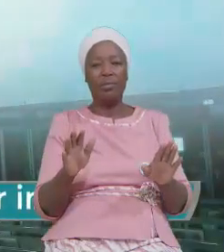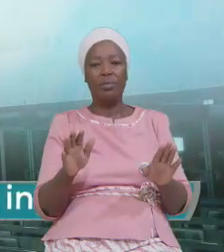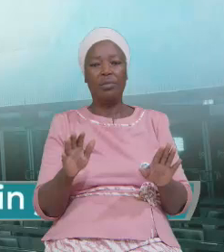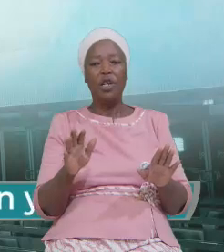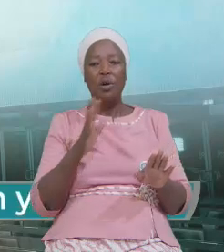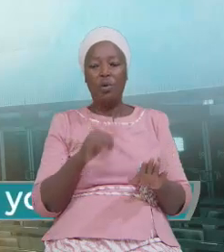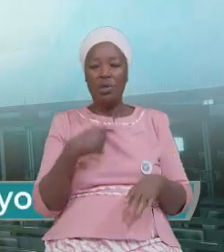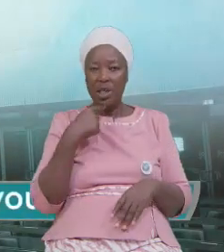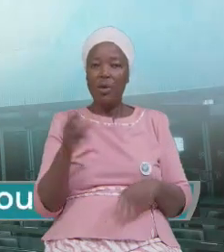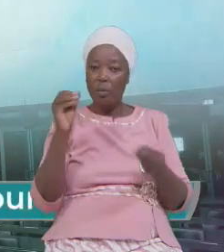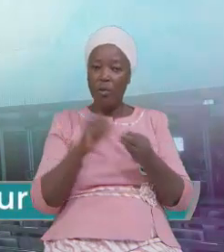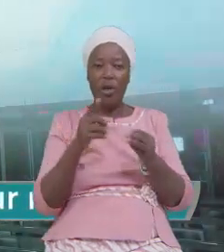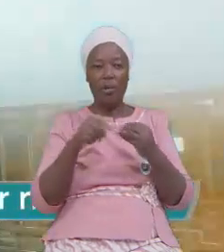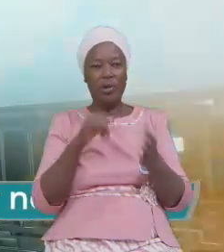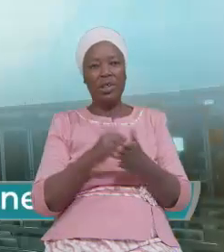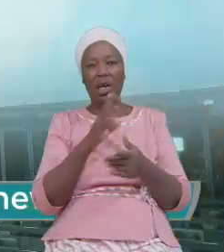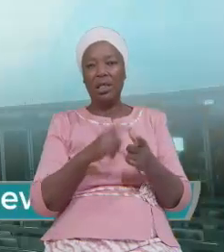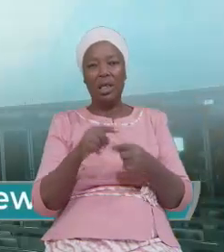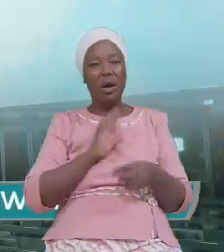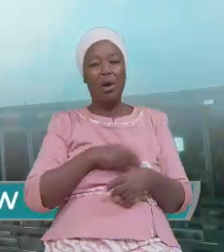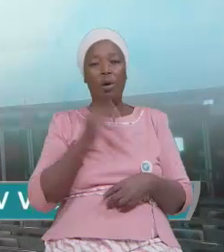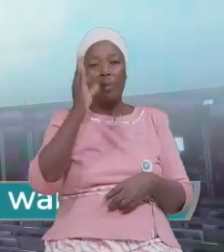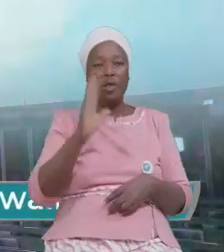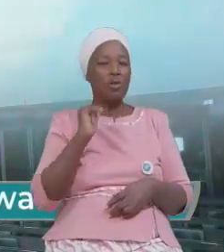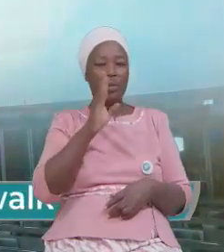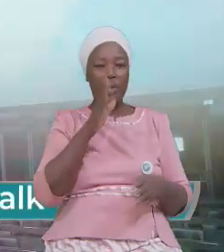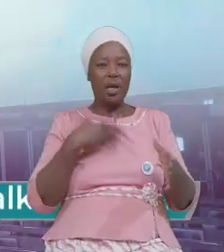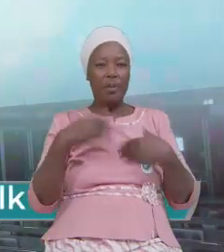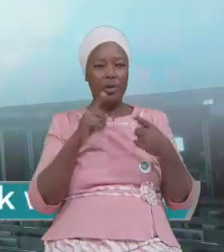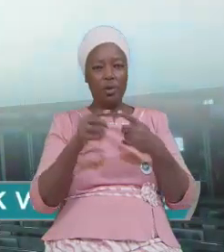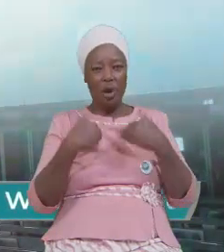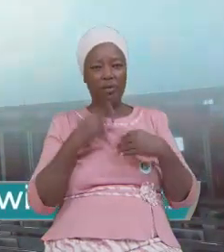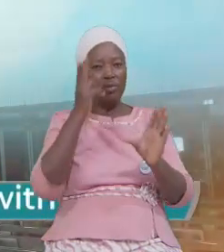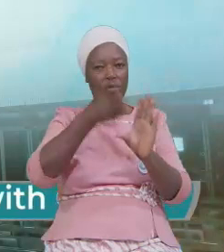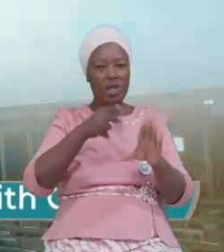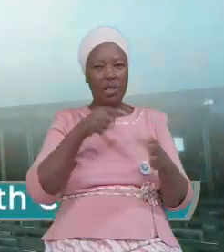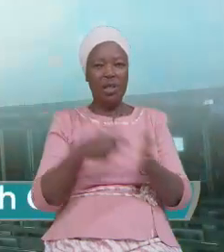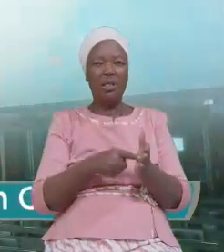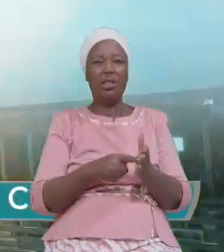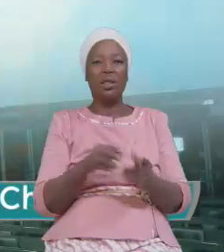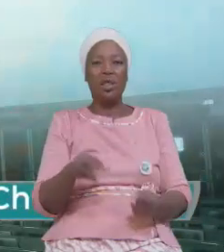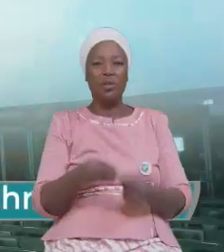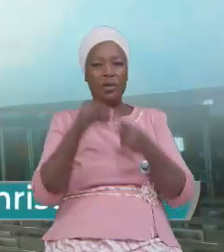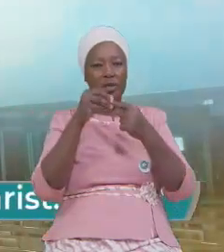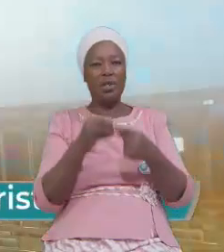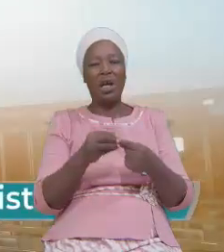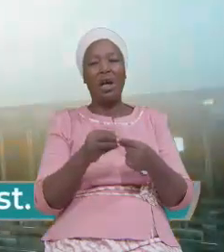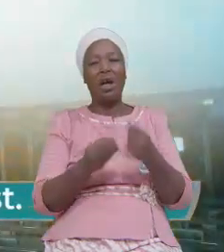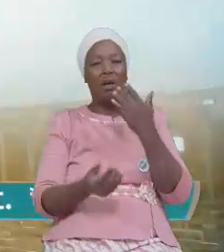And our pastor will be delighted to have you join this special banquet anywhere you are.